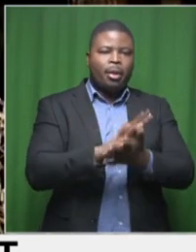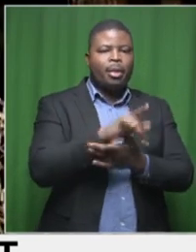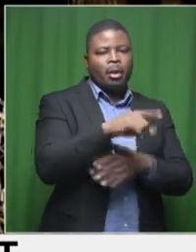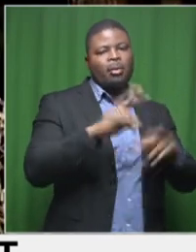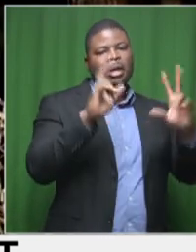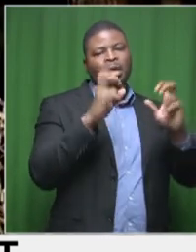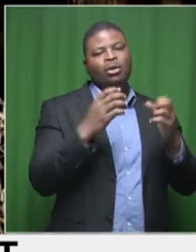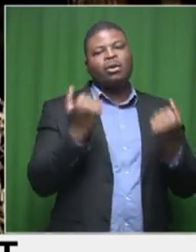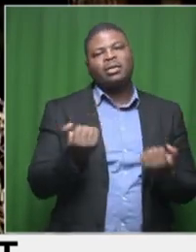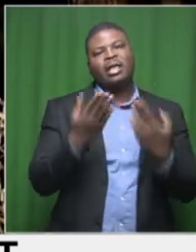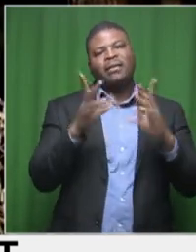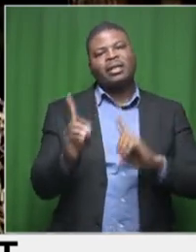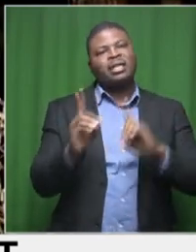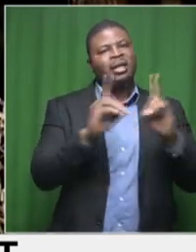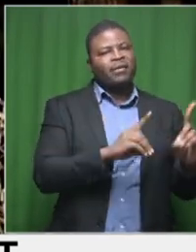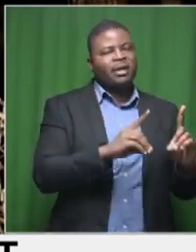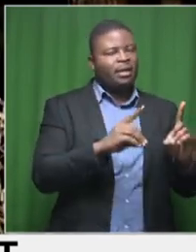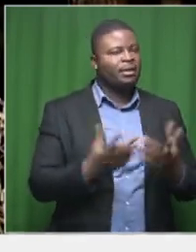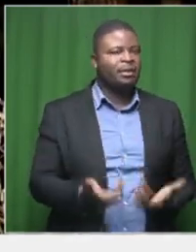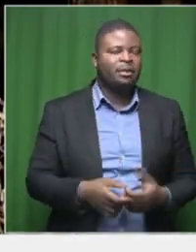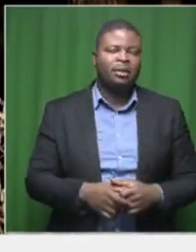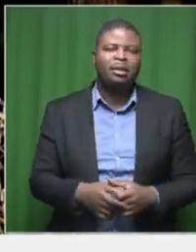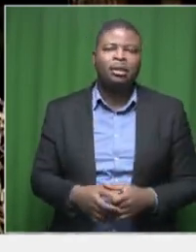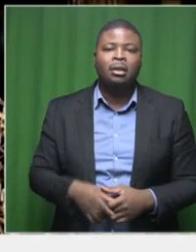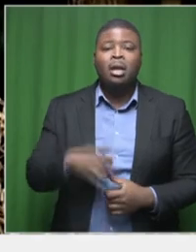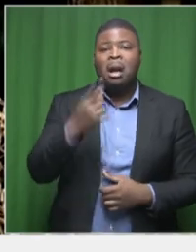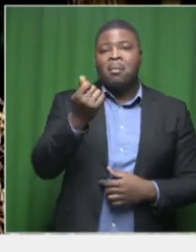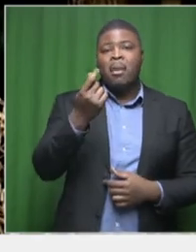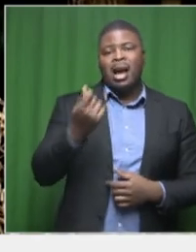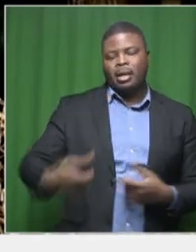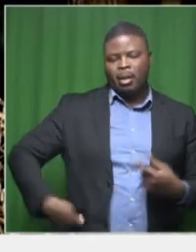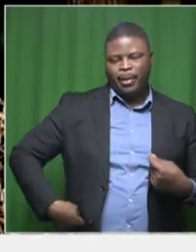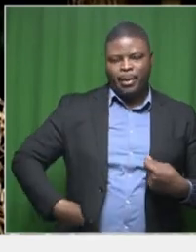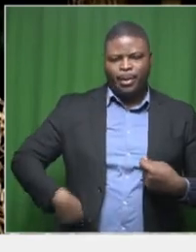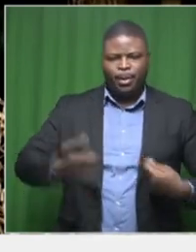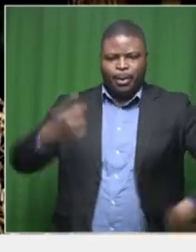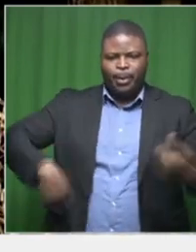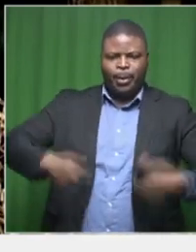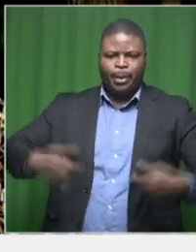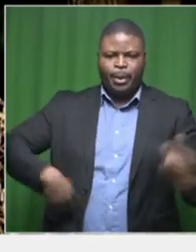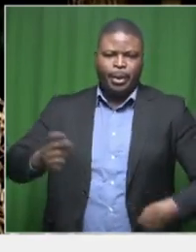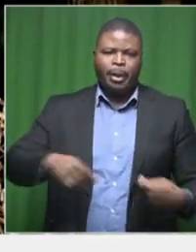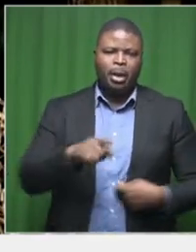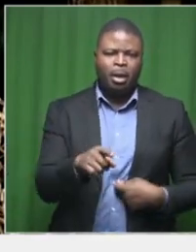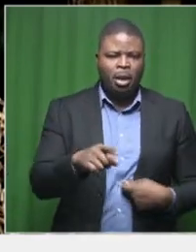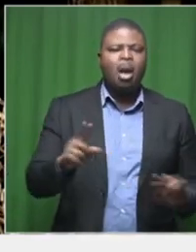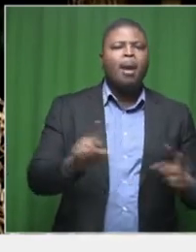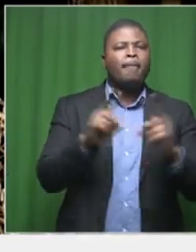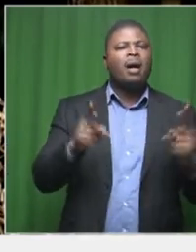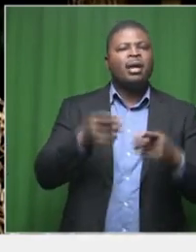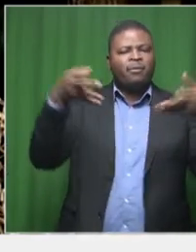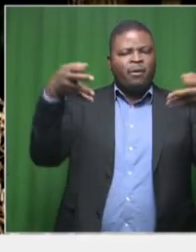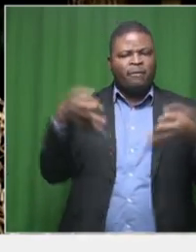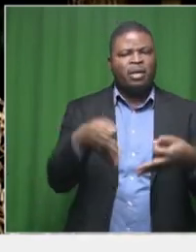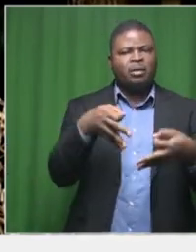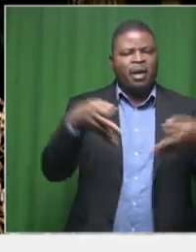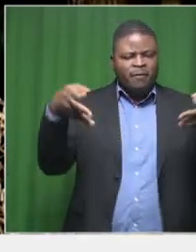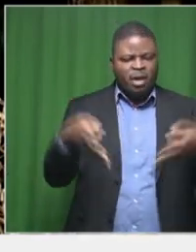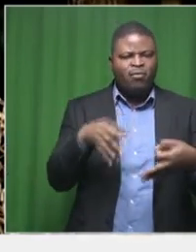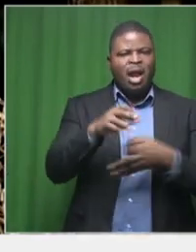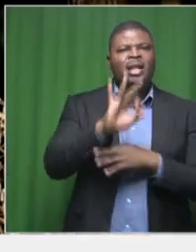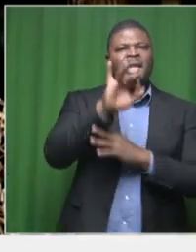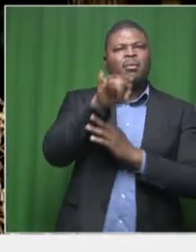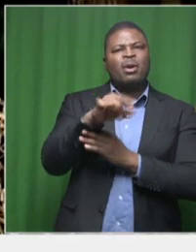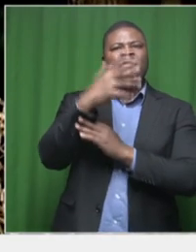delivery. There's been a fruitless expenditure that's been occurring and masquerading as a funeral. I mean, how does one explain 3.5